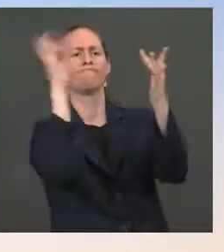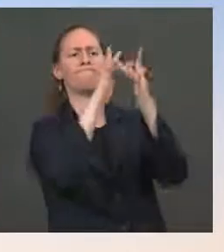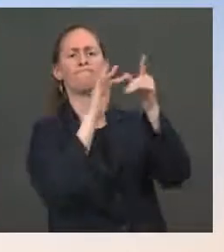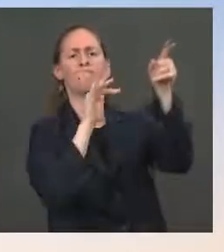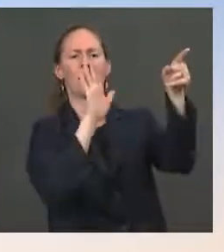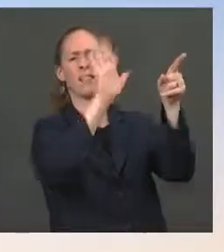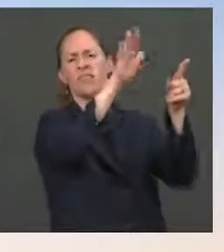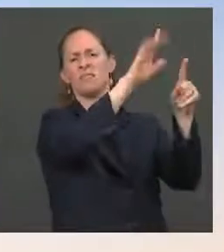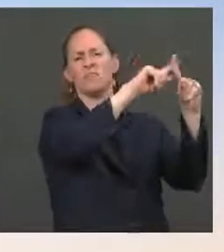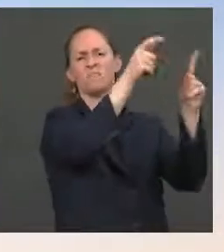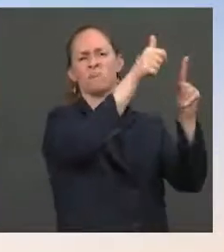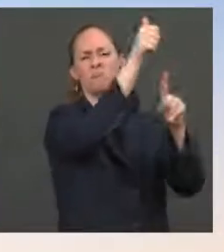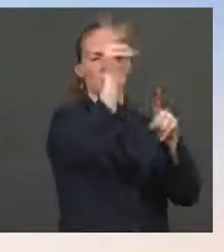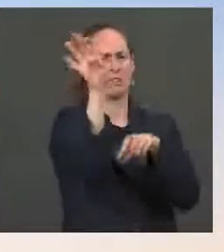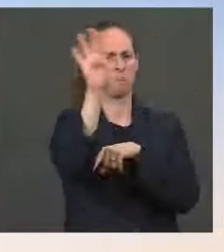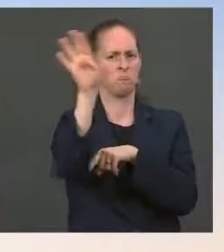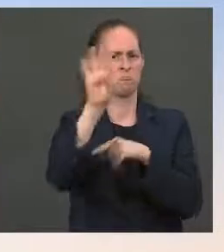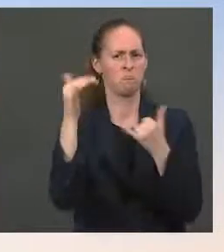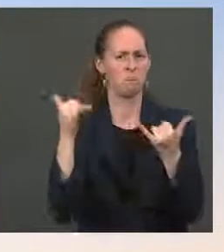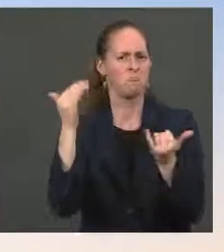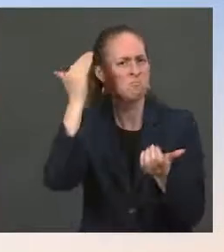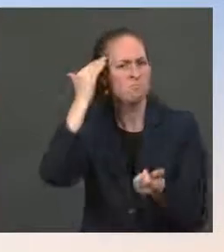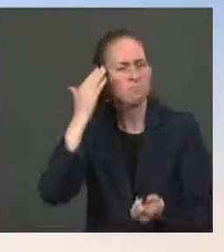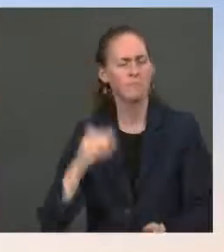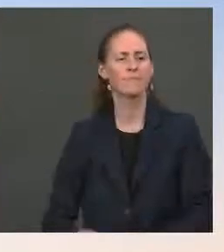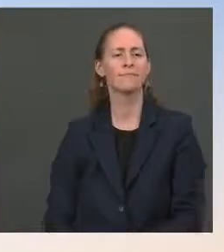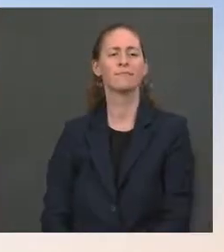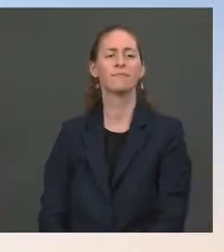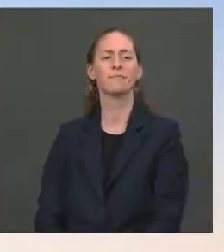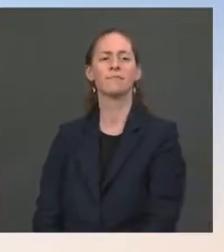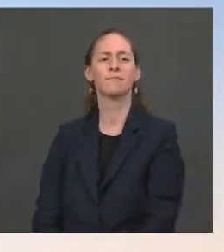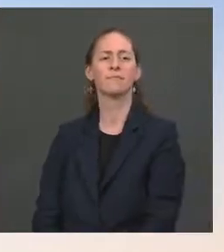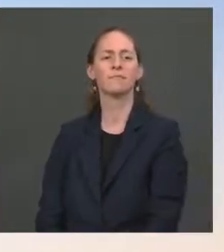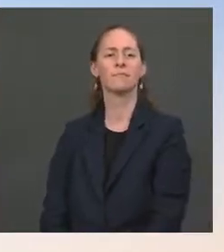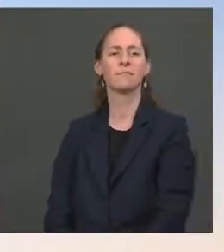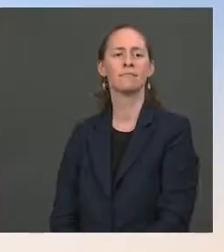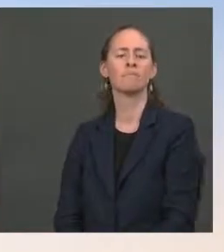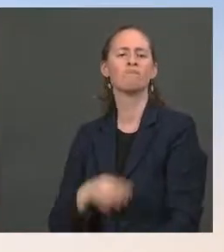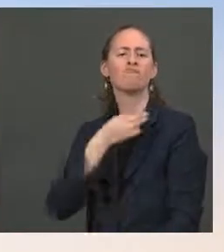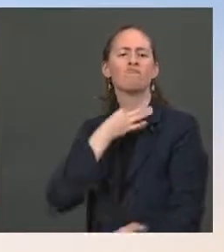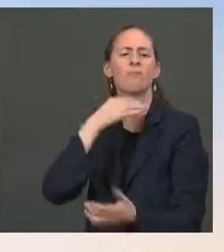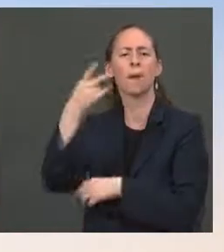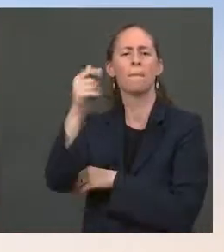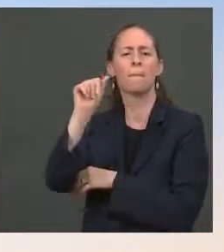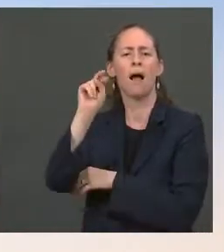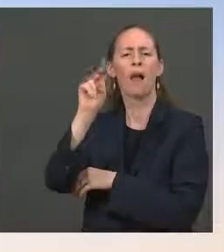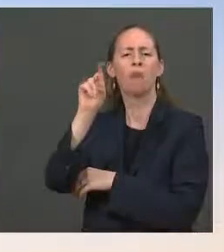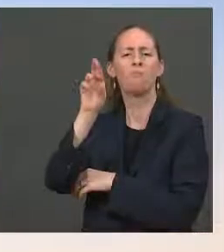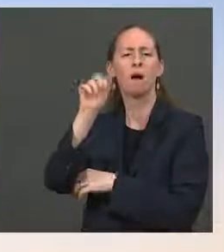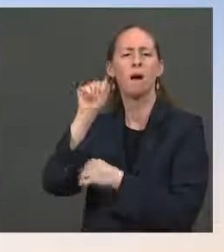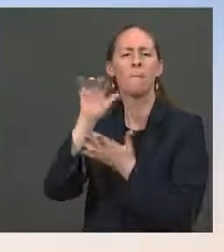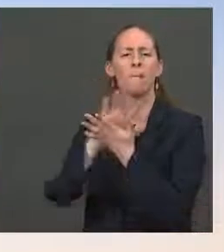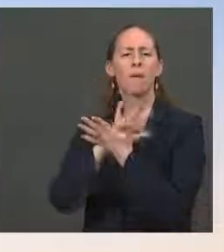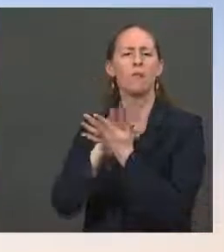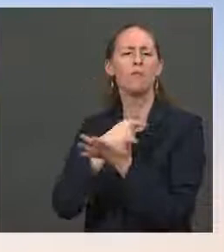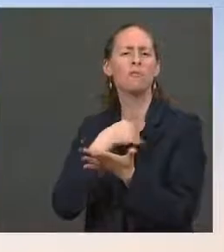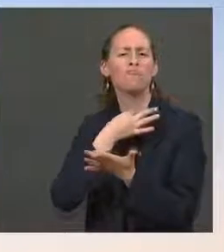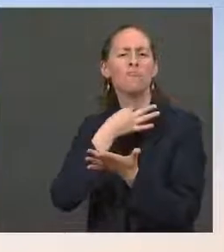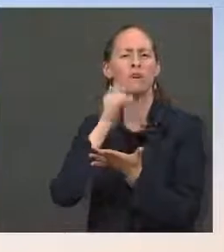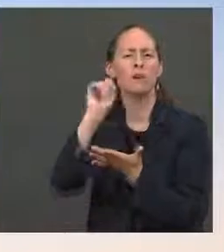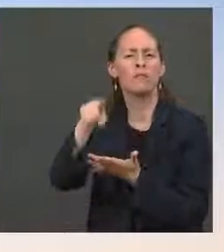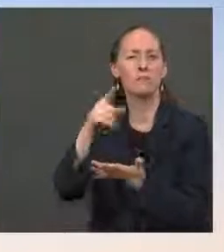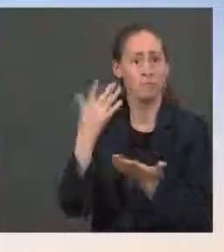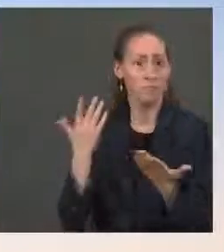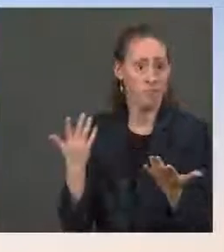Thank you. On Pandora Papers, so will the Pandora Papers revelations affect the dialogue between the White House and its strategic